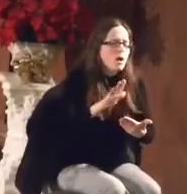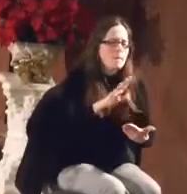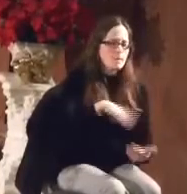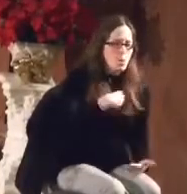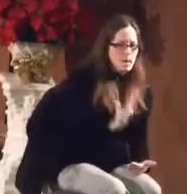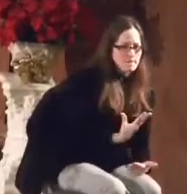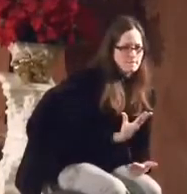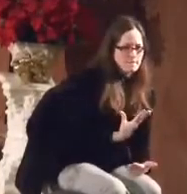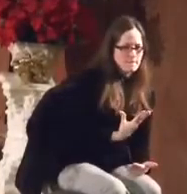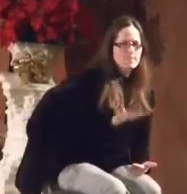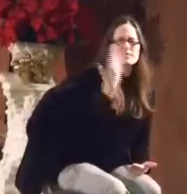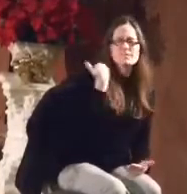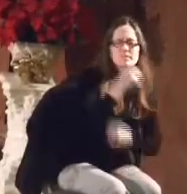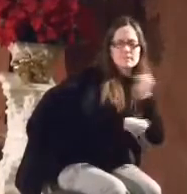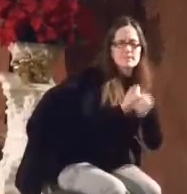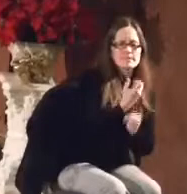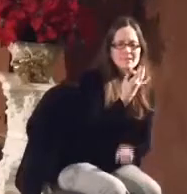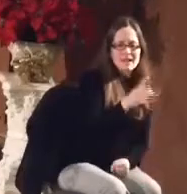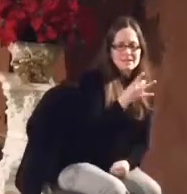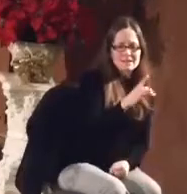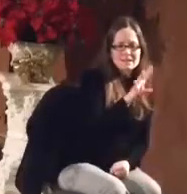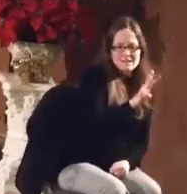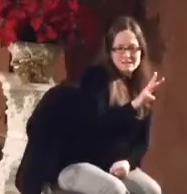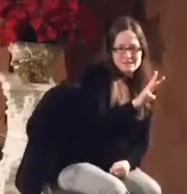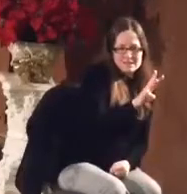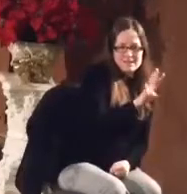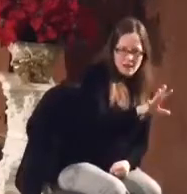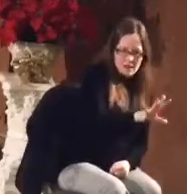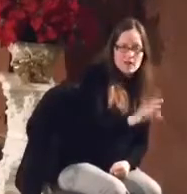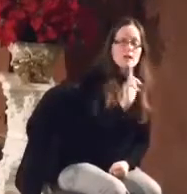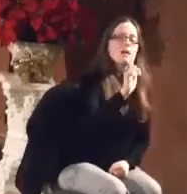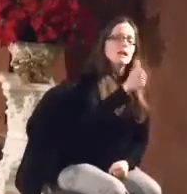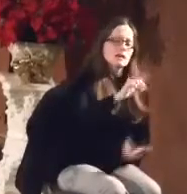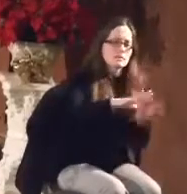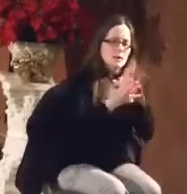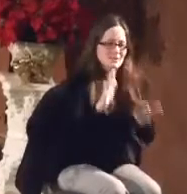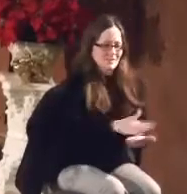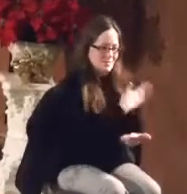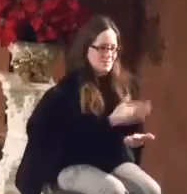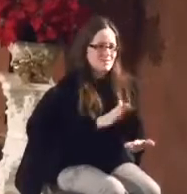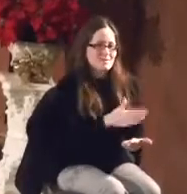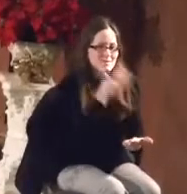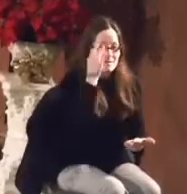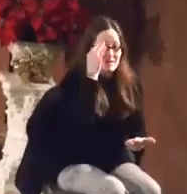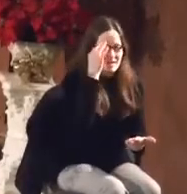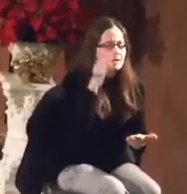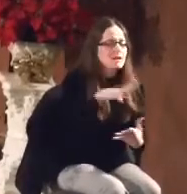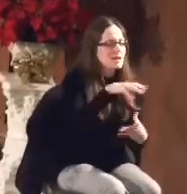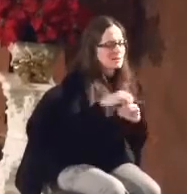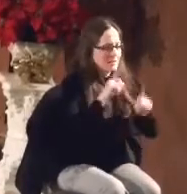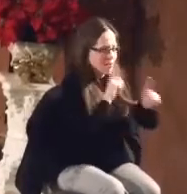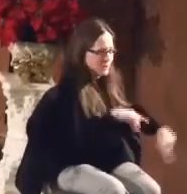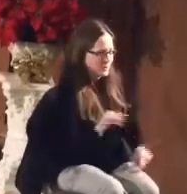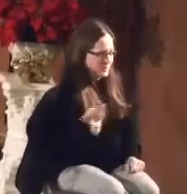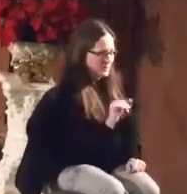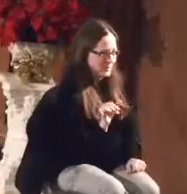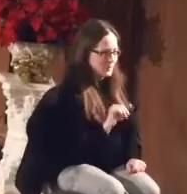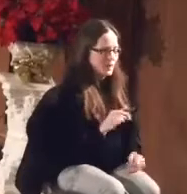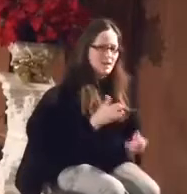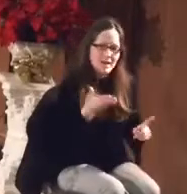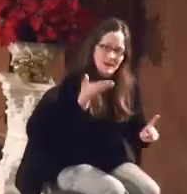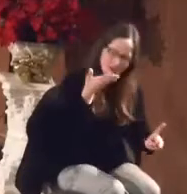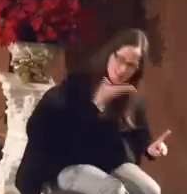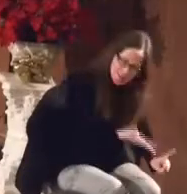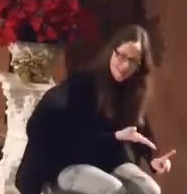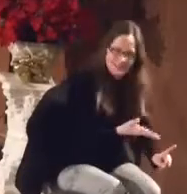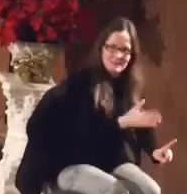it answers that question. This is Christ the King, whom shepherds guard and